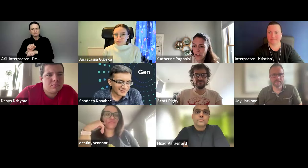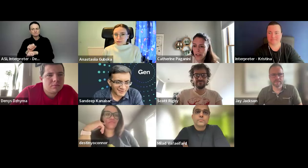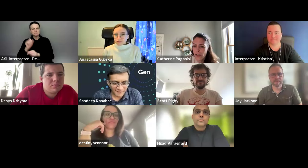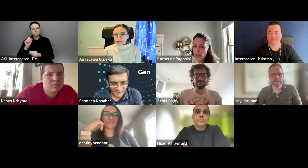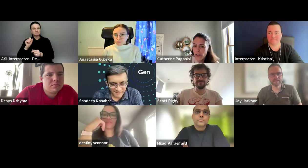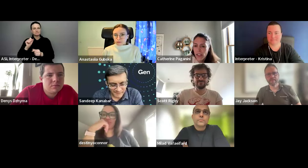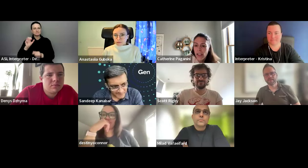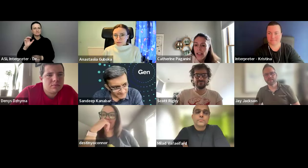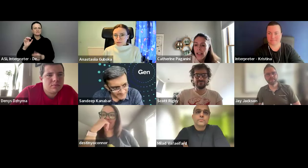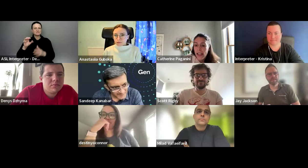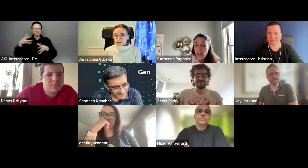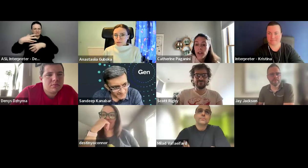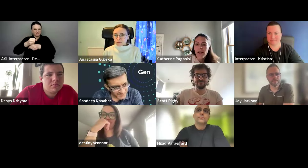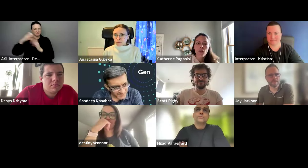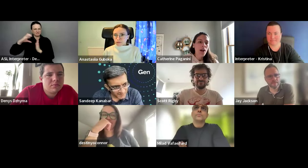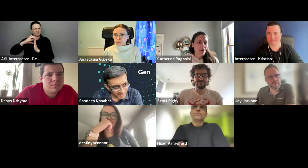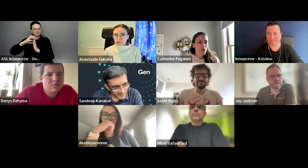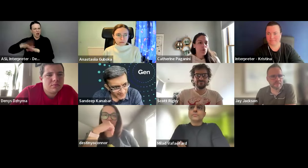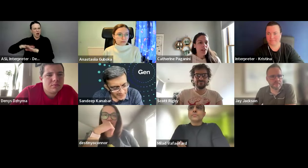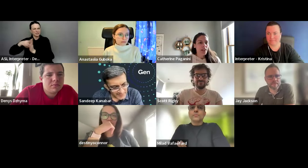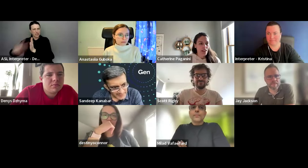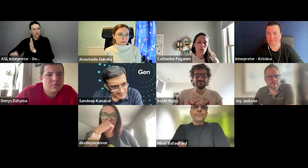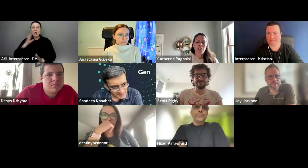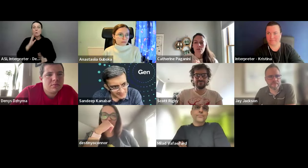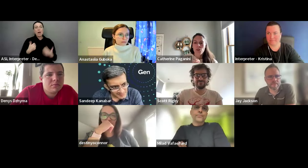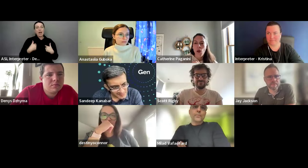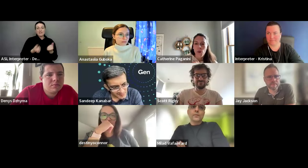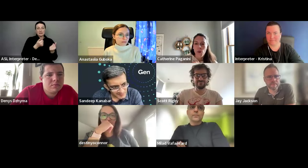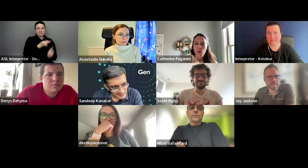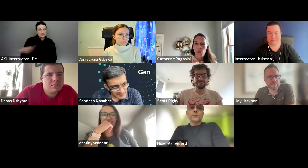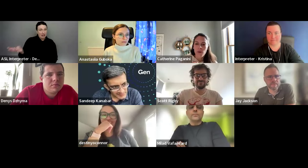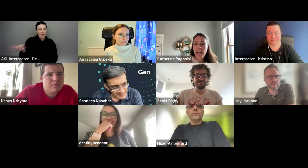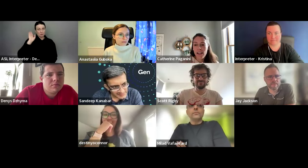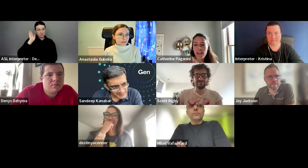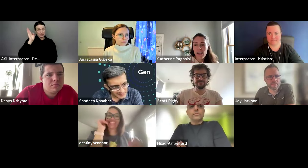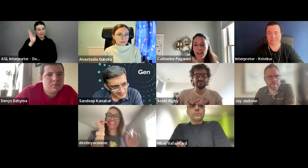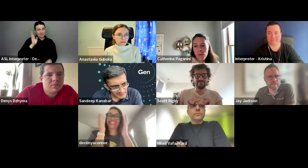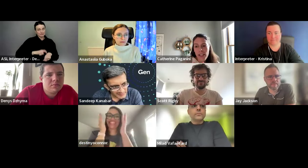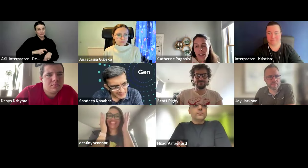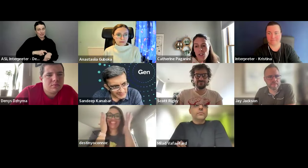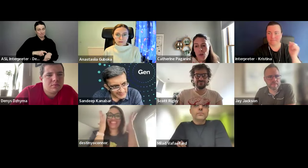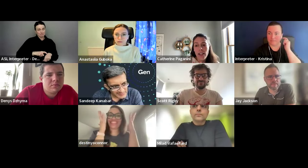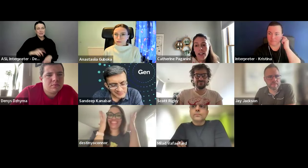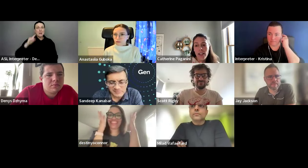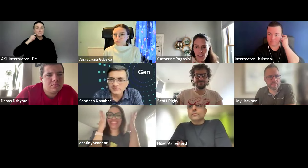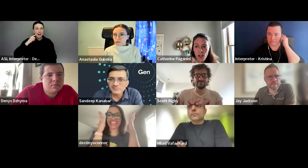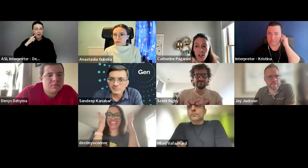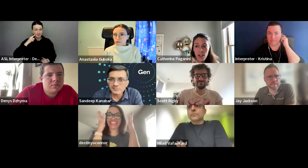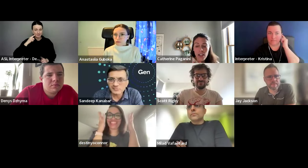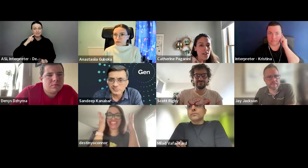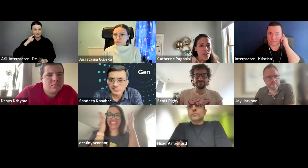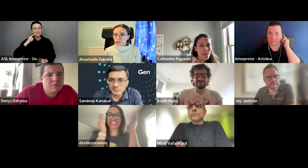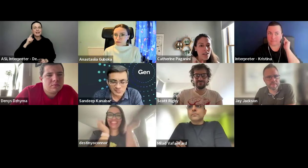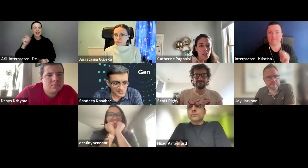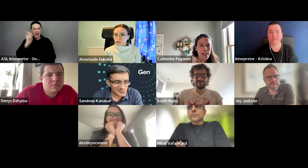abstract on the schedule. And we're going to have quite a few speaking engagements. So Milat will be doing a